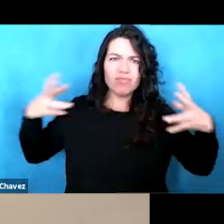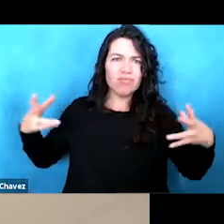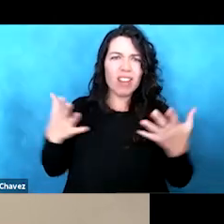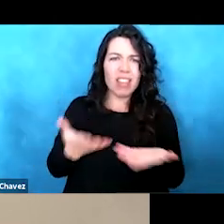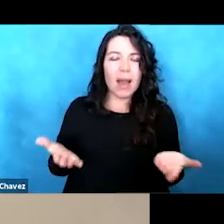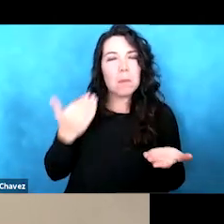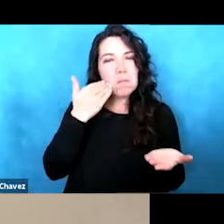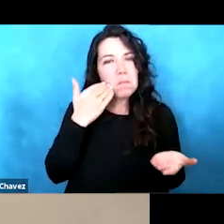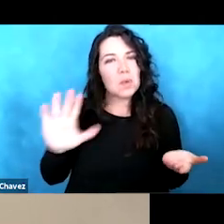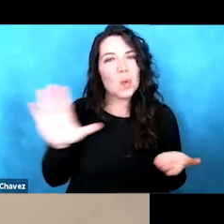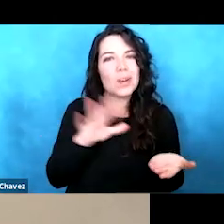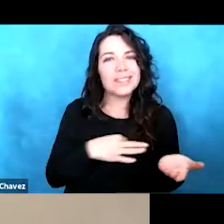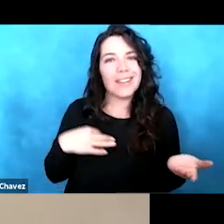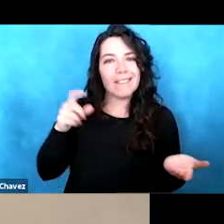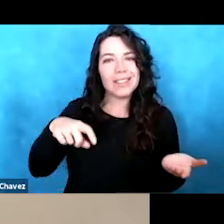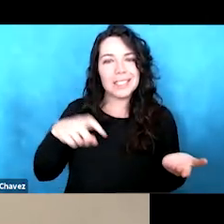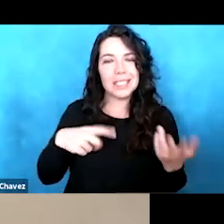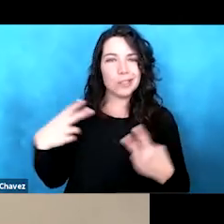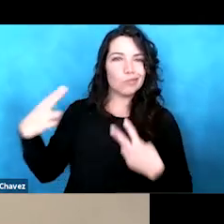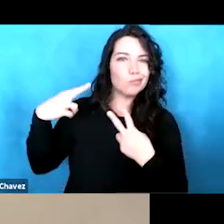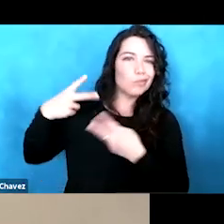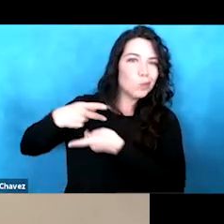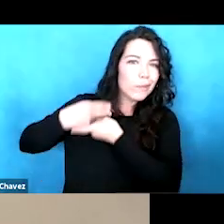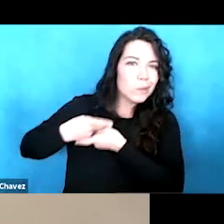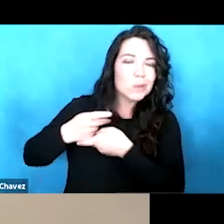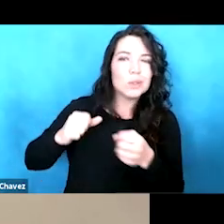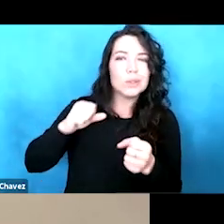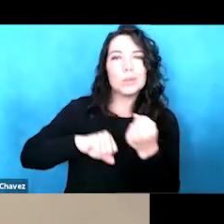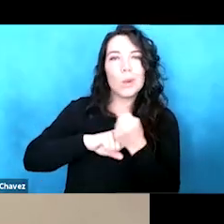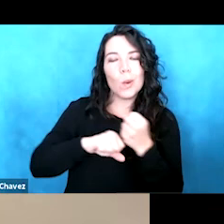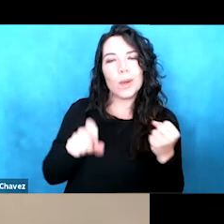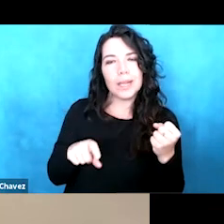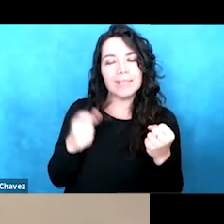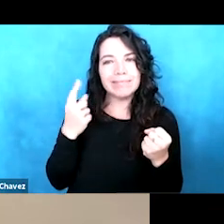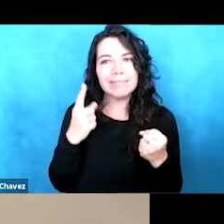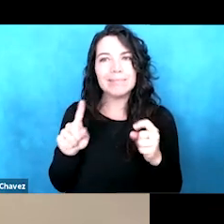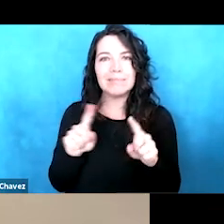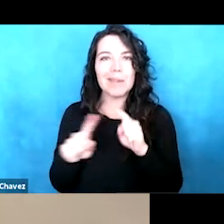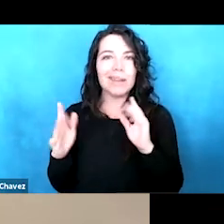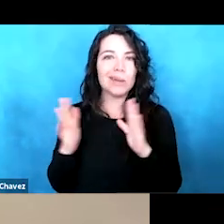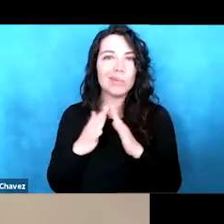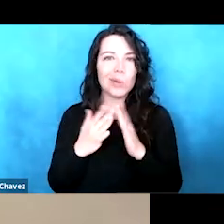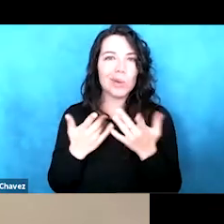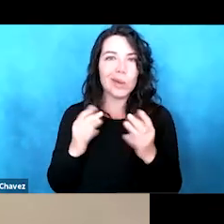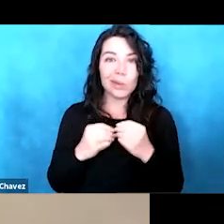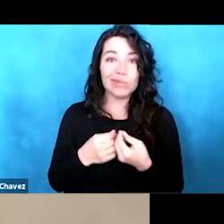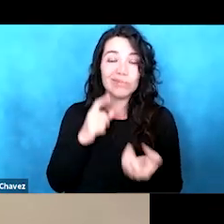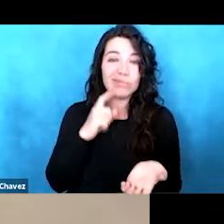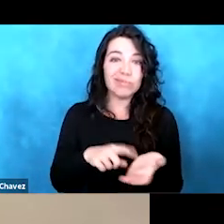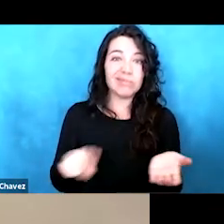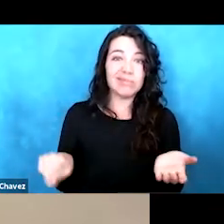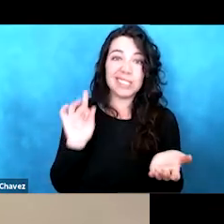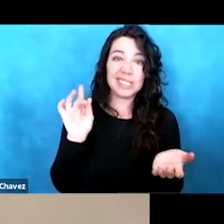some supervision and do need some support. It's trying to go community-based organizations we found have actually been quite impactful as well,